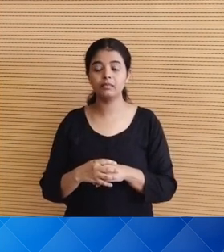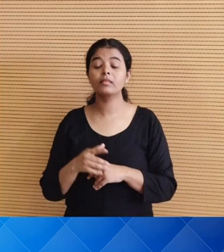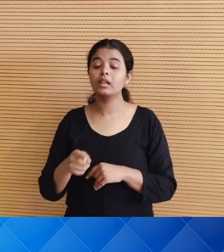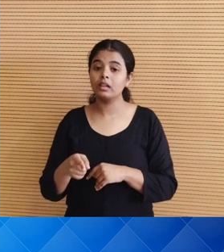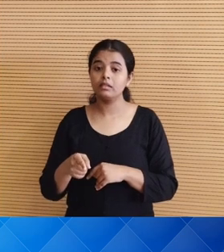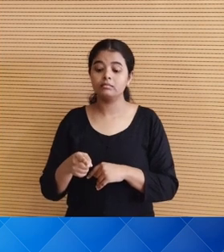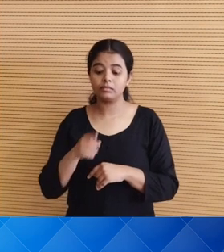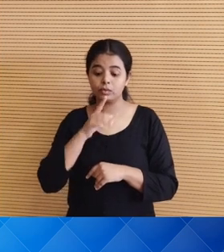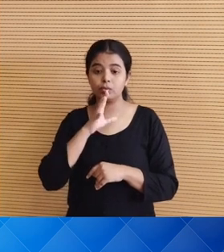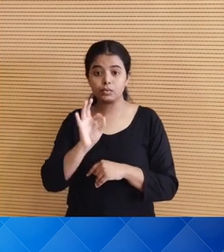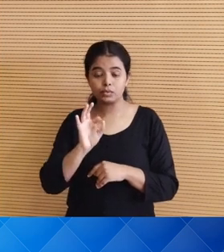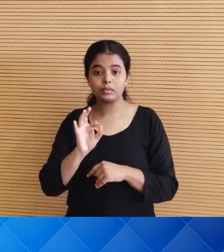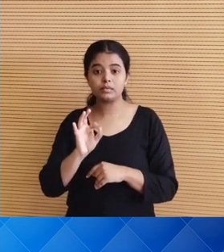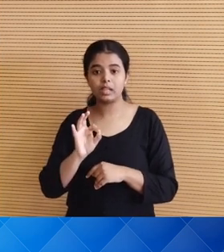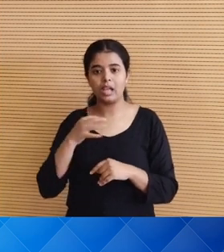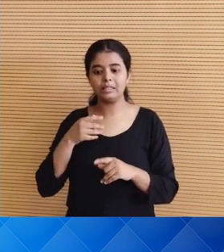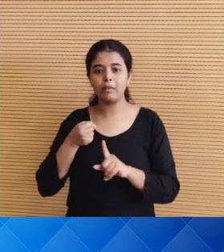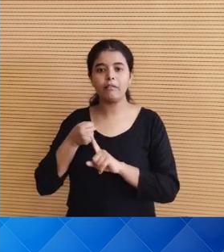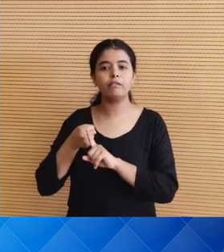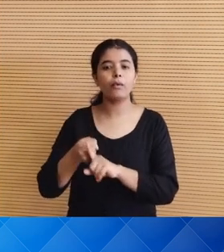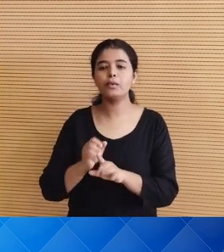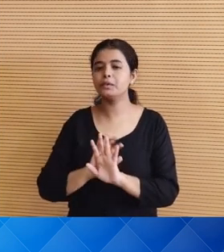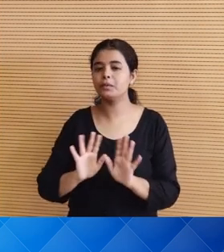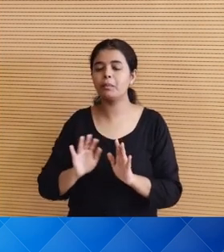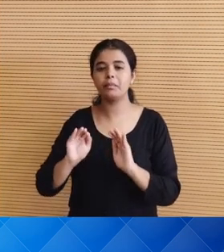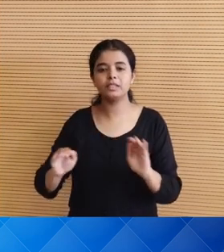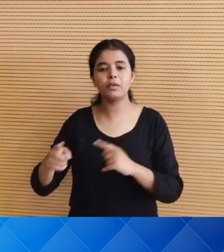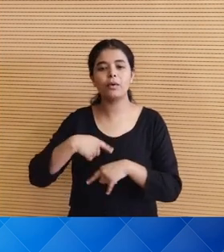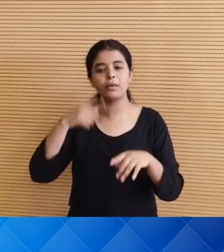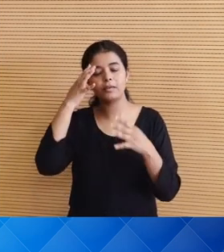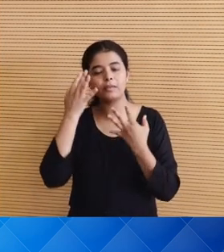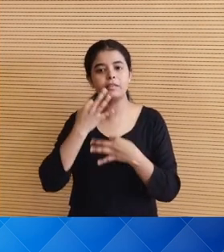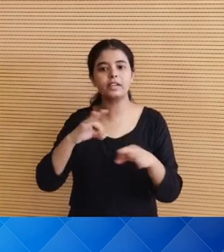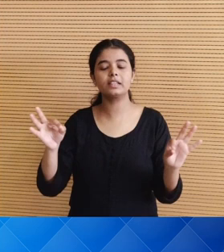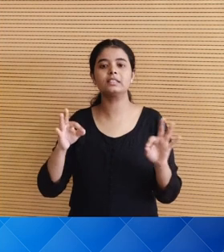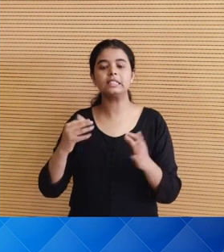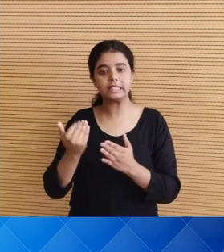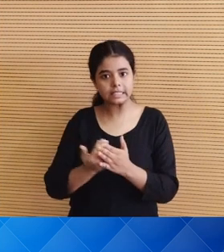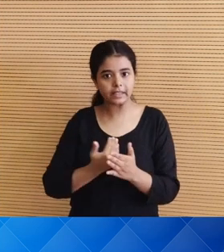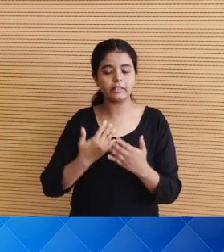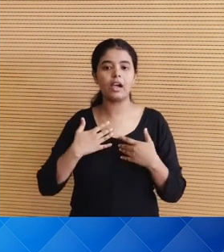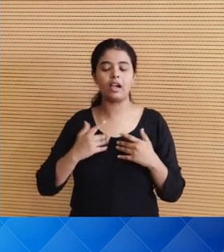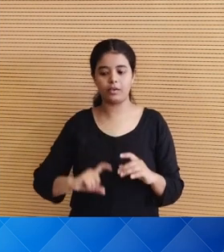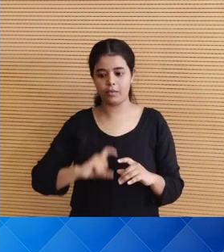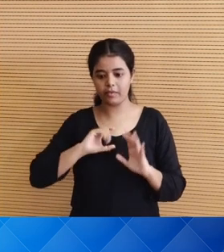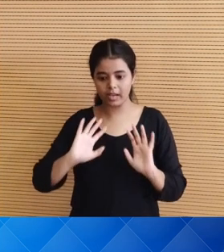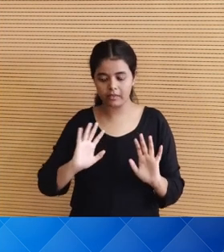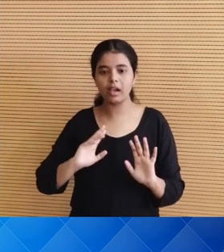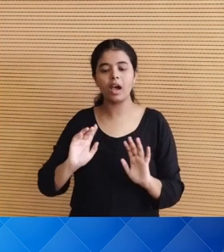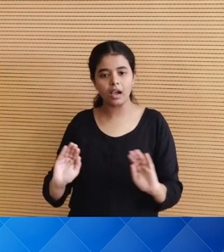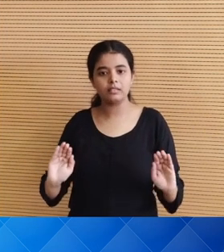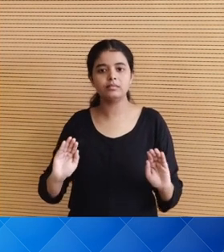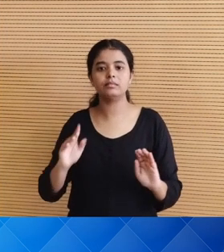in a playful and joyful environment where every child feels safe, secure, valued,